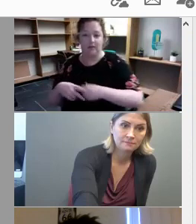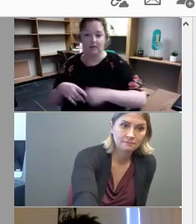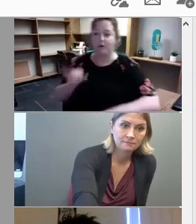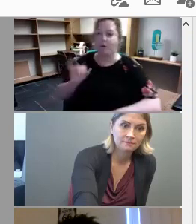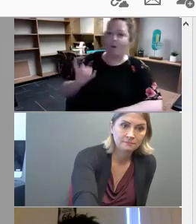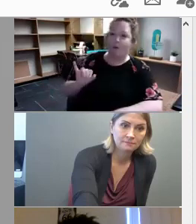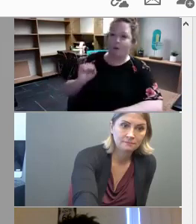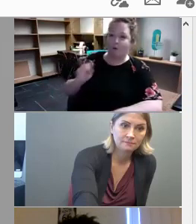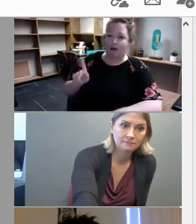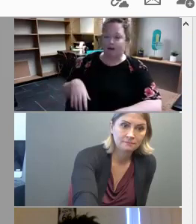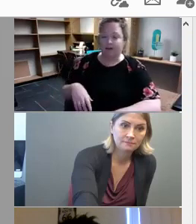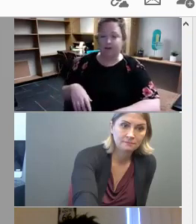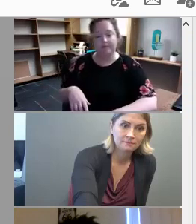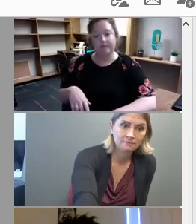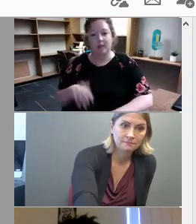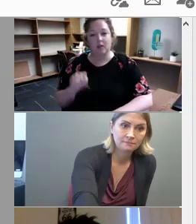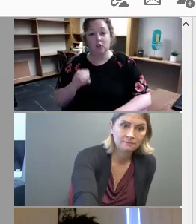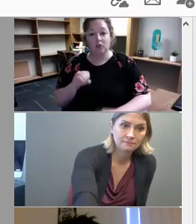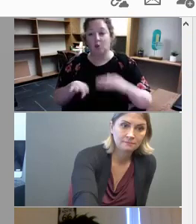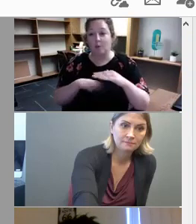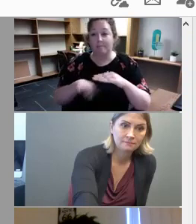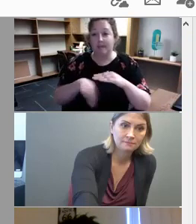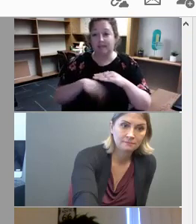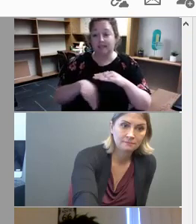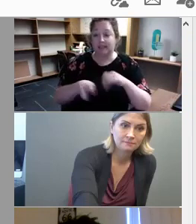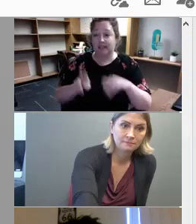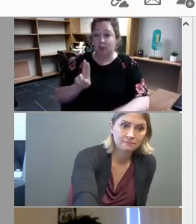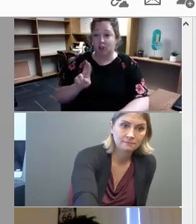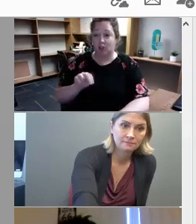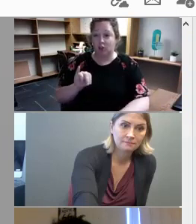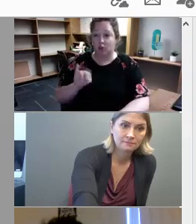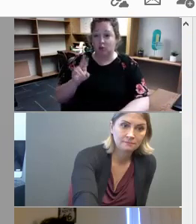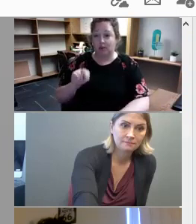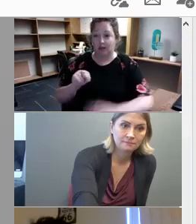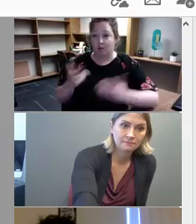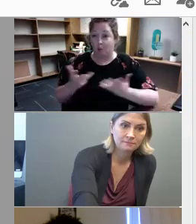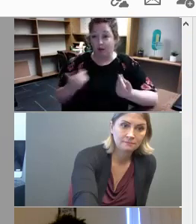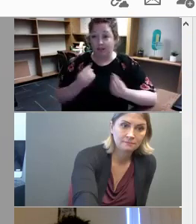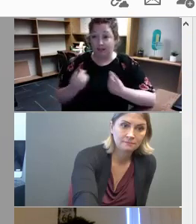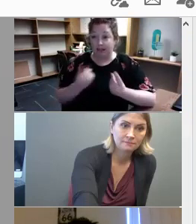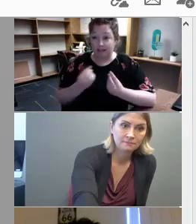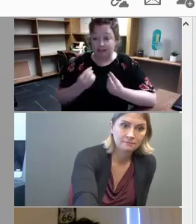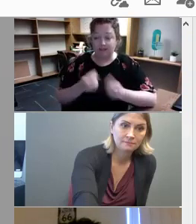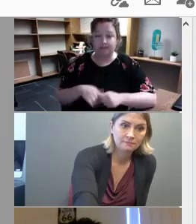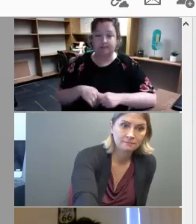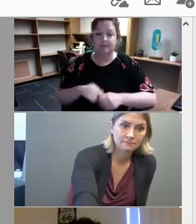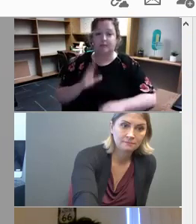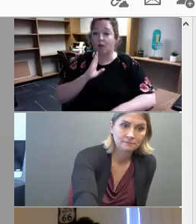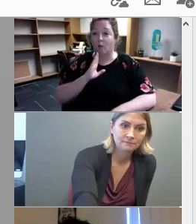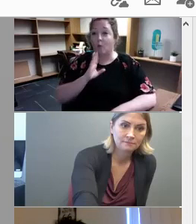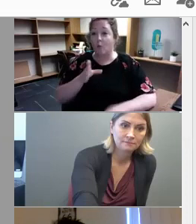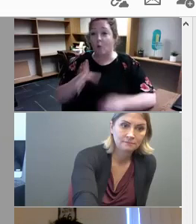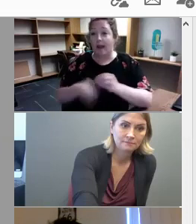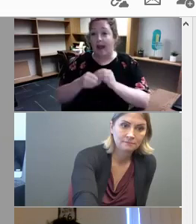So essentially what union does is it would add the root